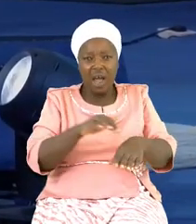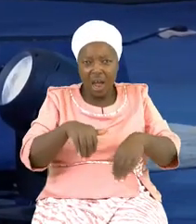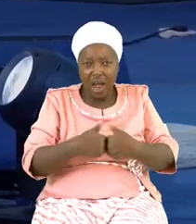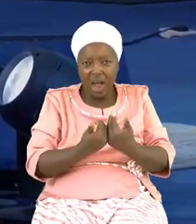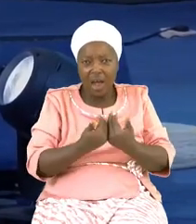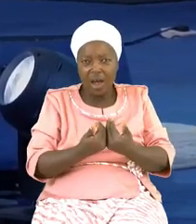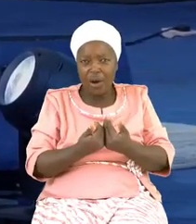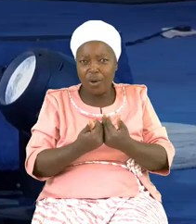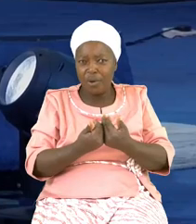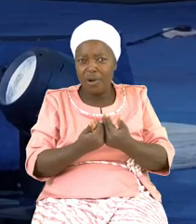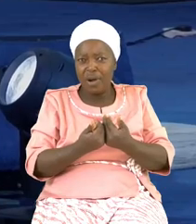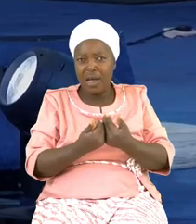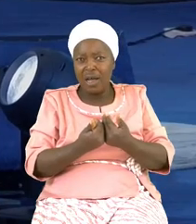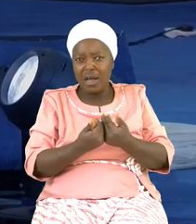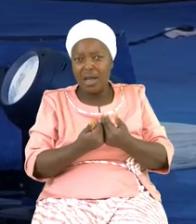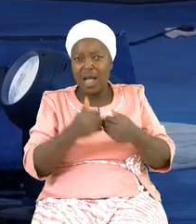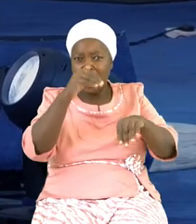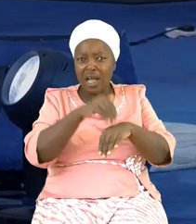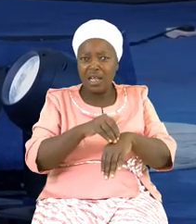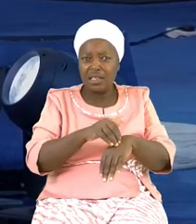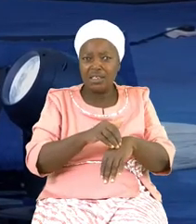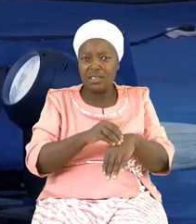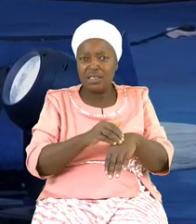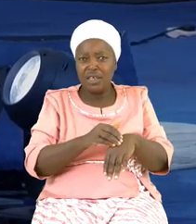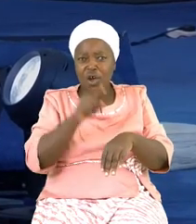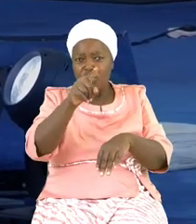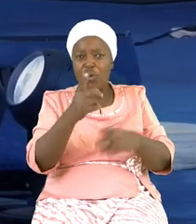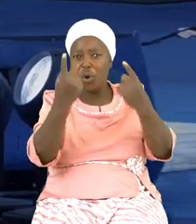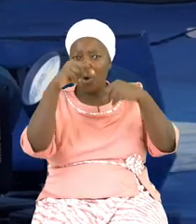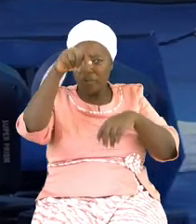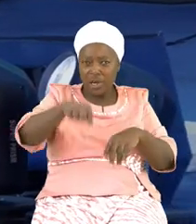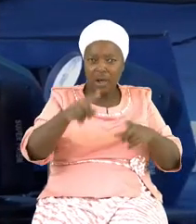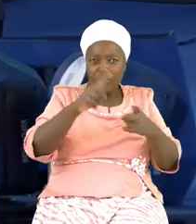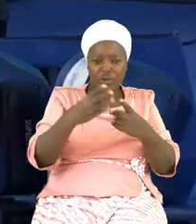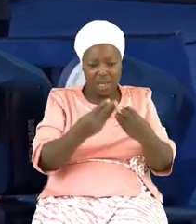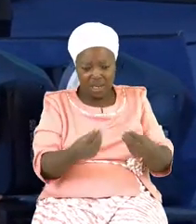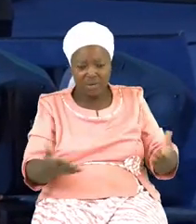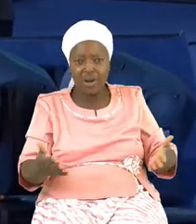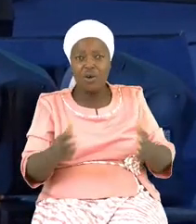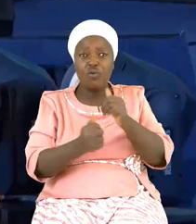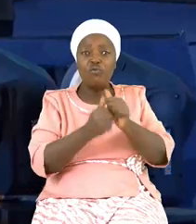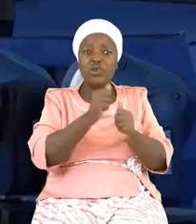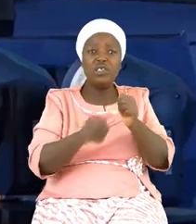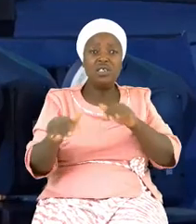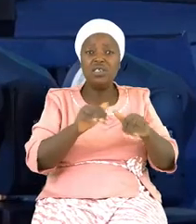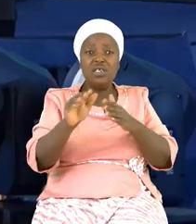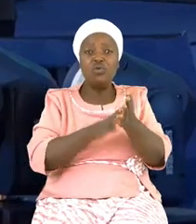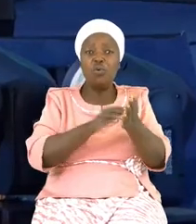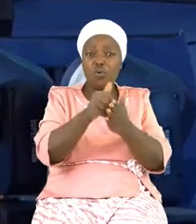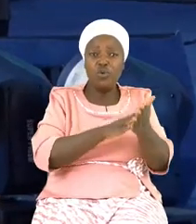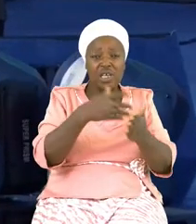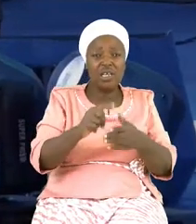thou cut down to the ground, which didst weaken the nations? Look at